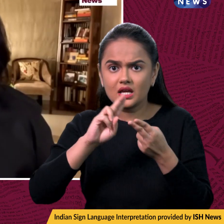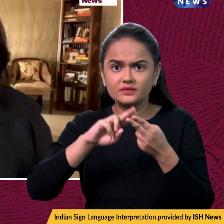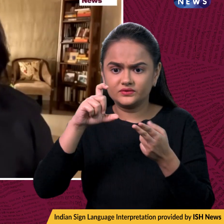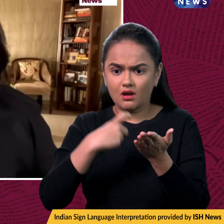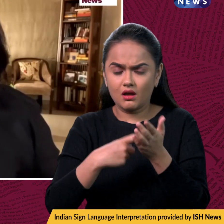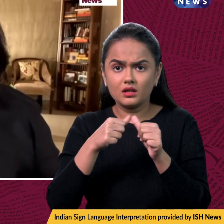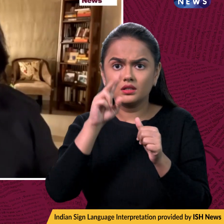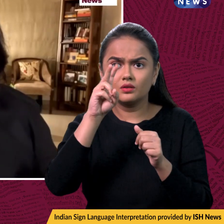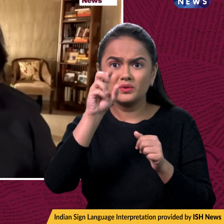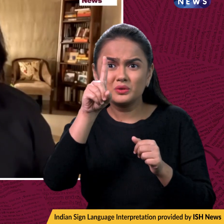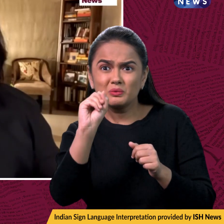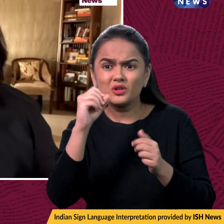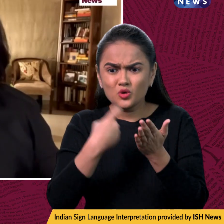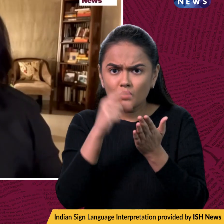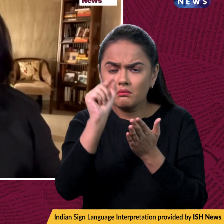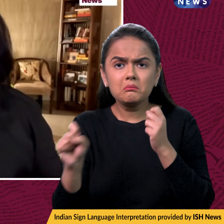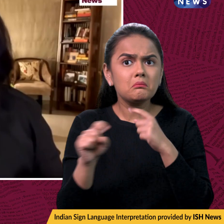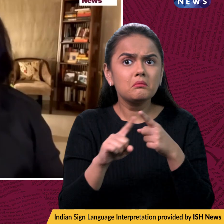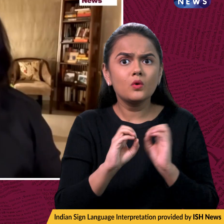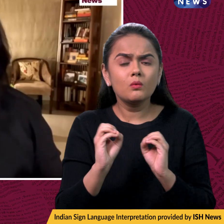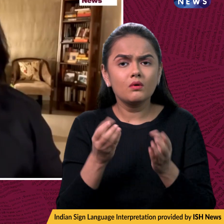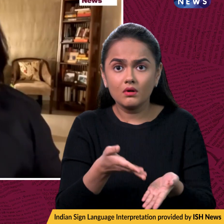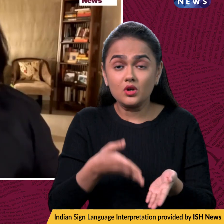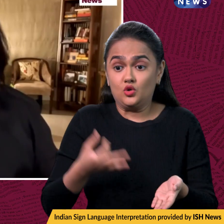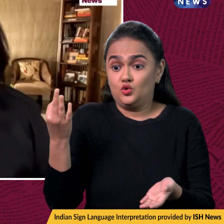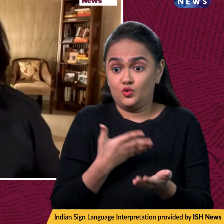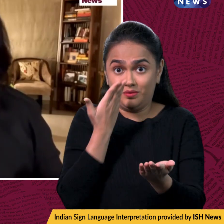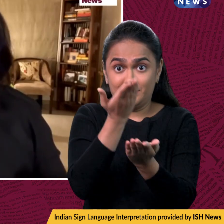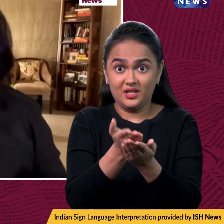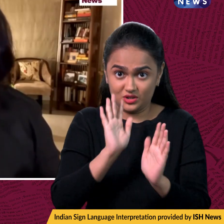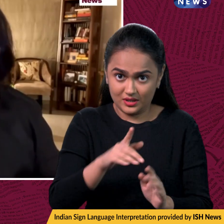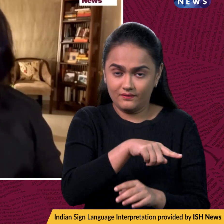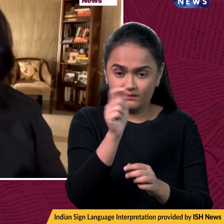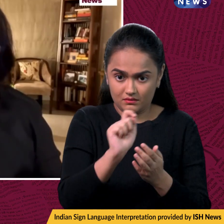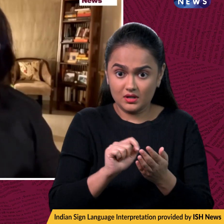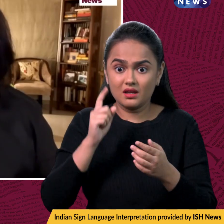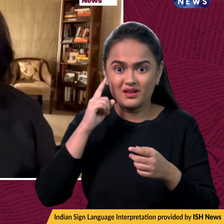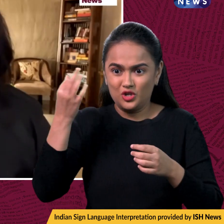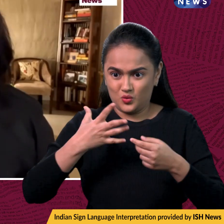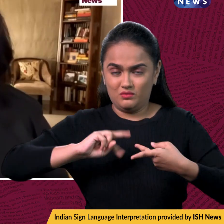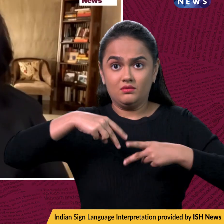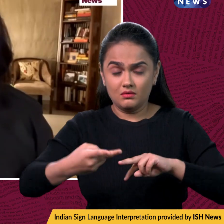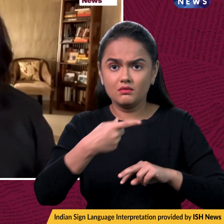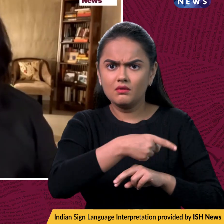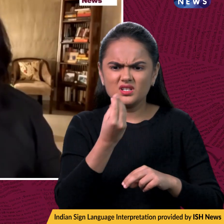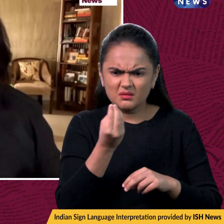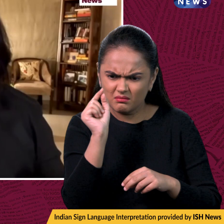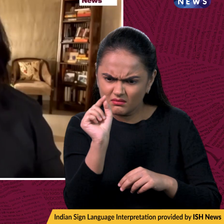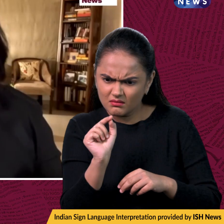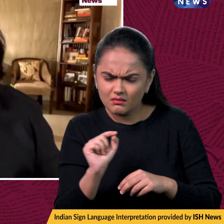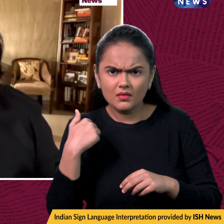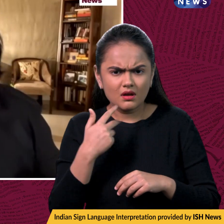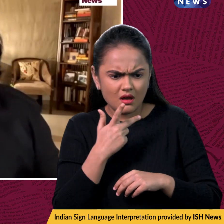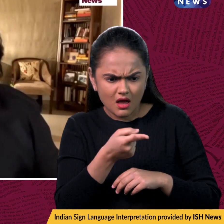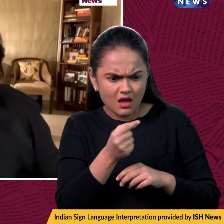FCRA 2010 guidelines. While considering the renewal application placed by the charity organization, some adverse inputs